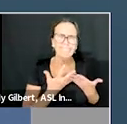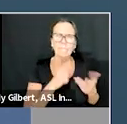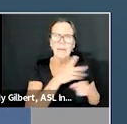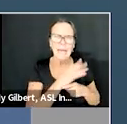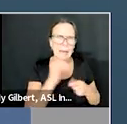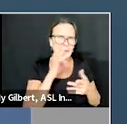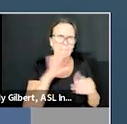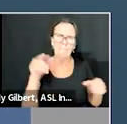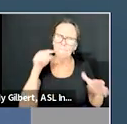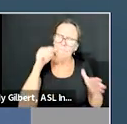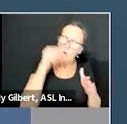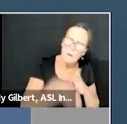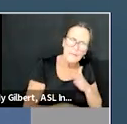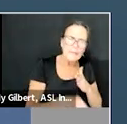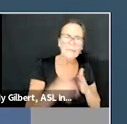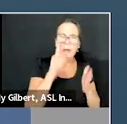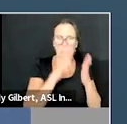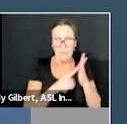in-depth